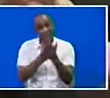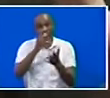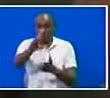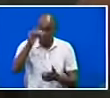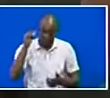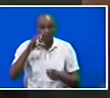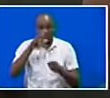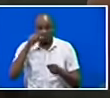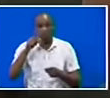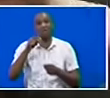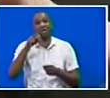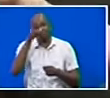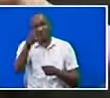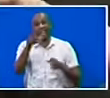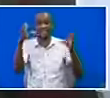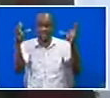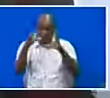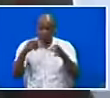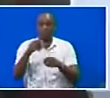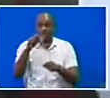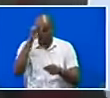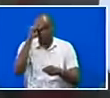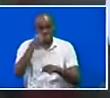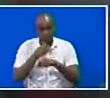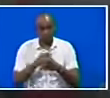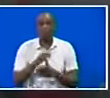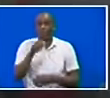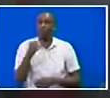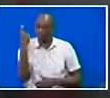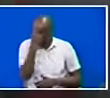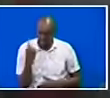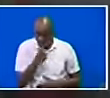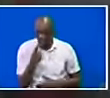kutoka kwa hiyo parastatal kuanzia January hakuna kulipa school.